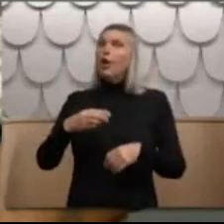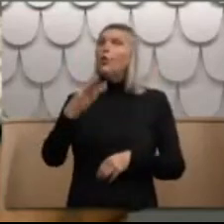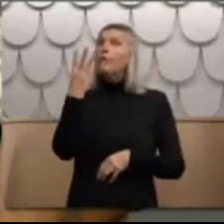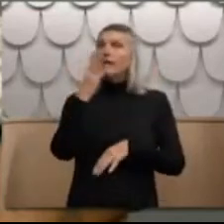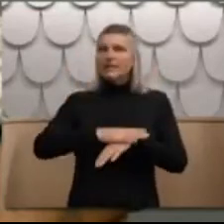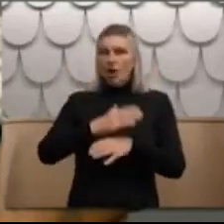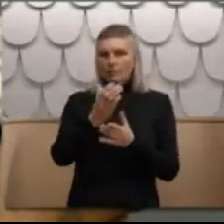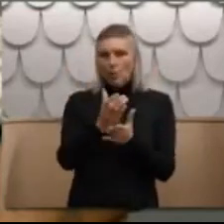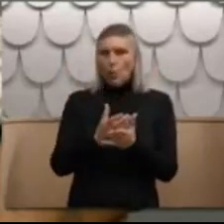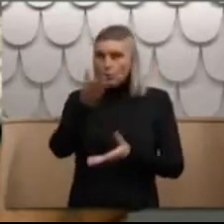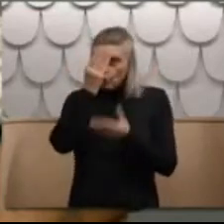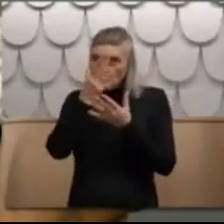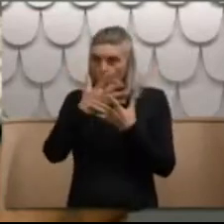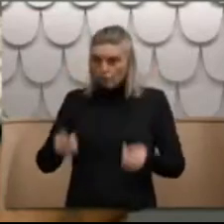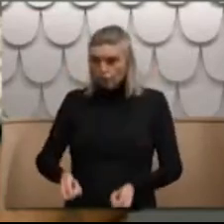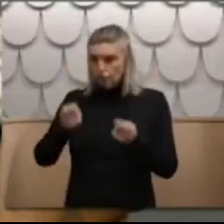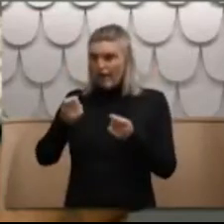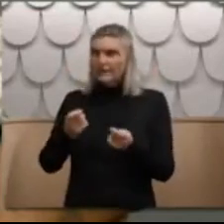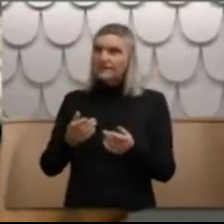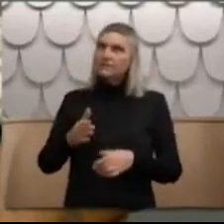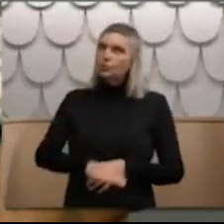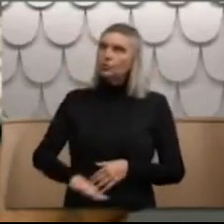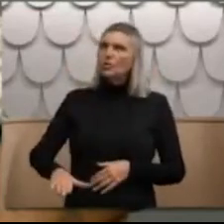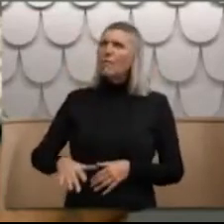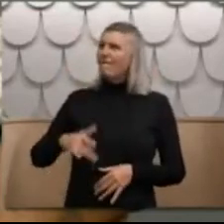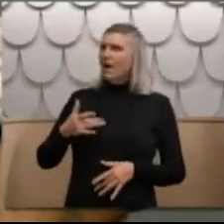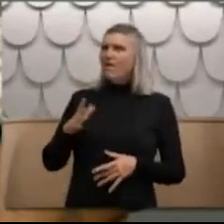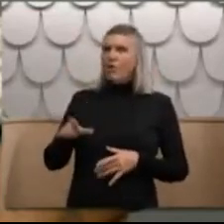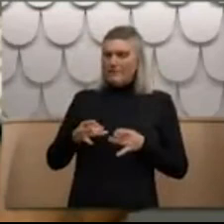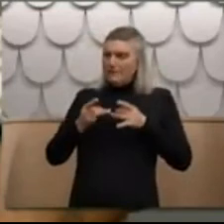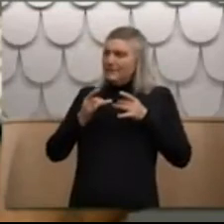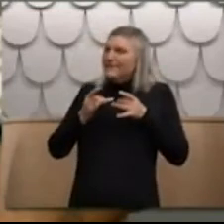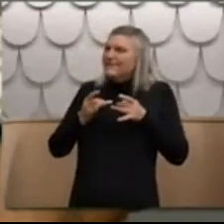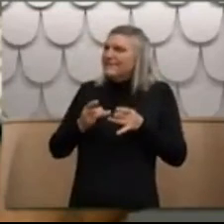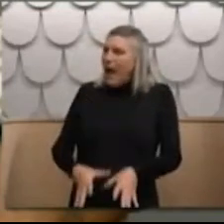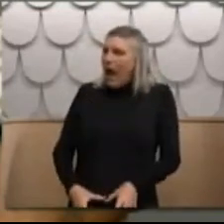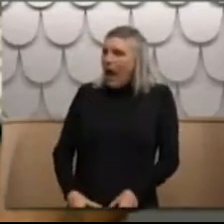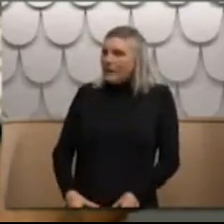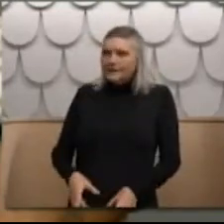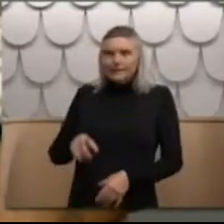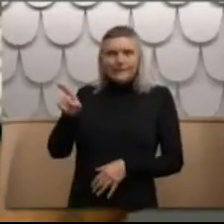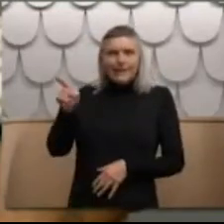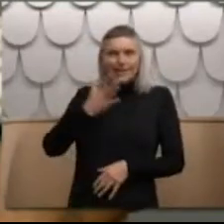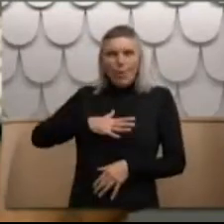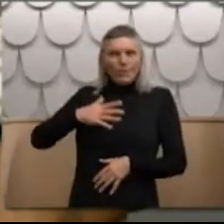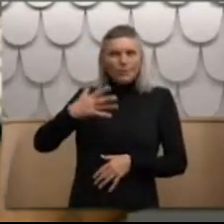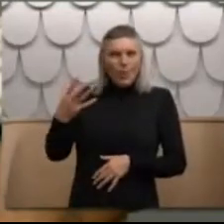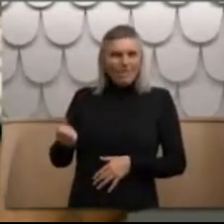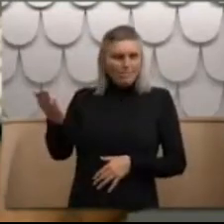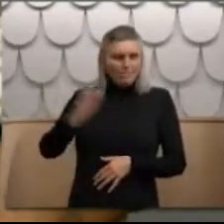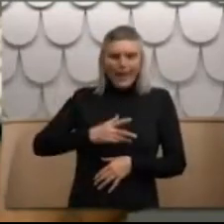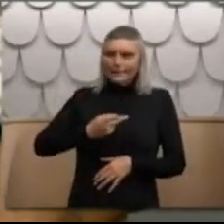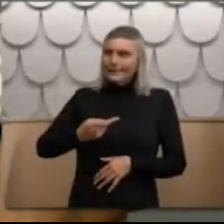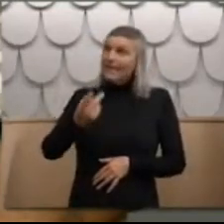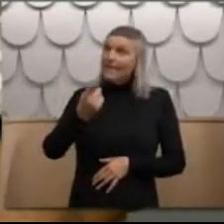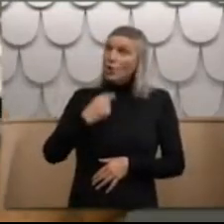parenting programs, but it was like they were out to get me from the beginning. They said I failed every course and that they would not